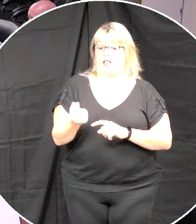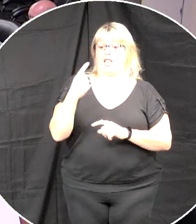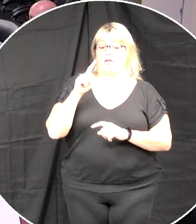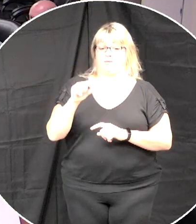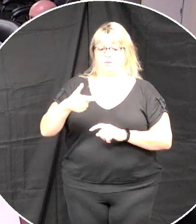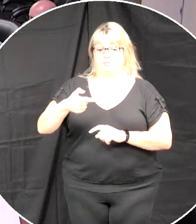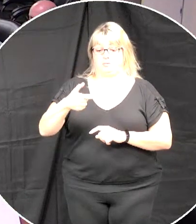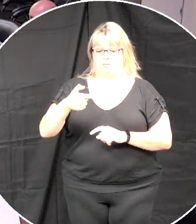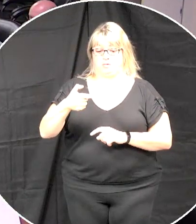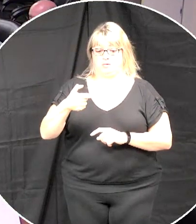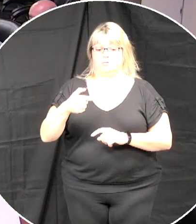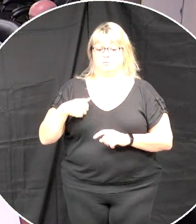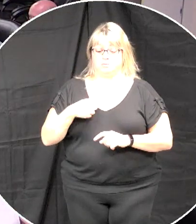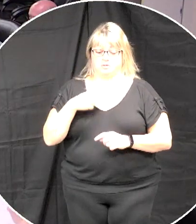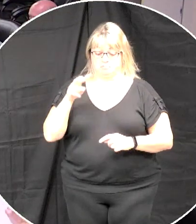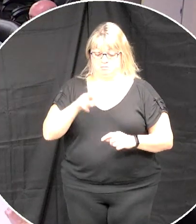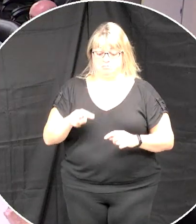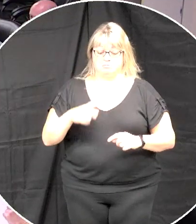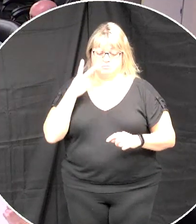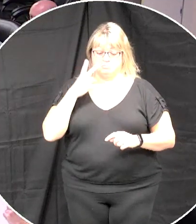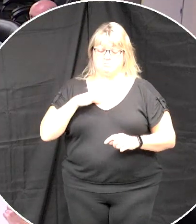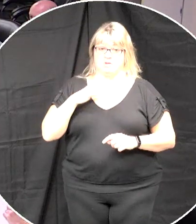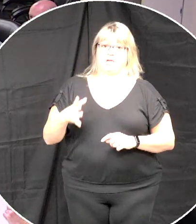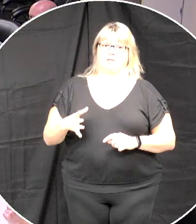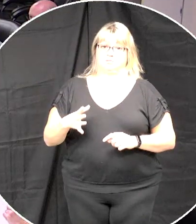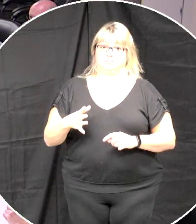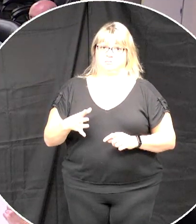board meeting minutes.